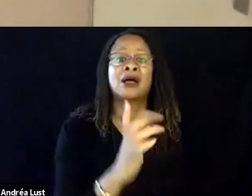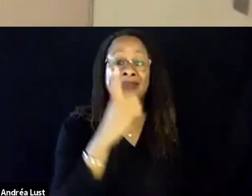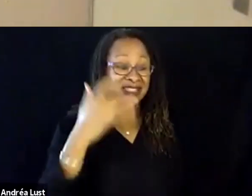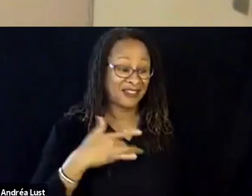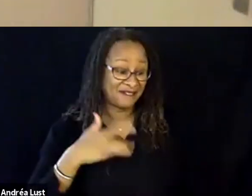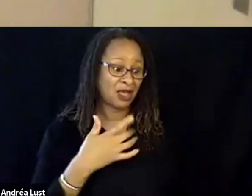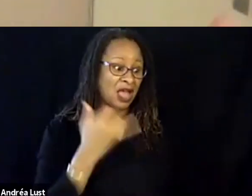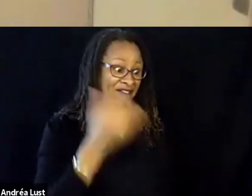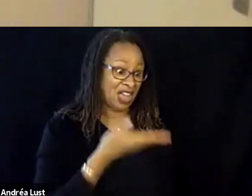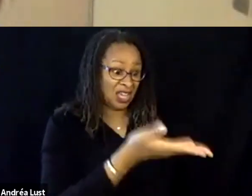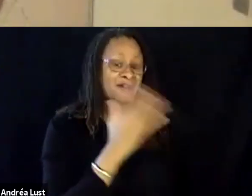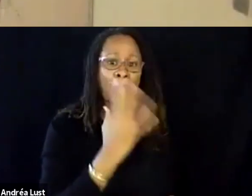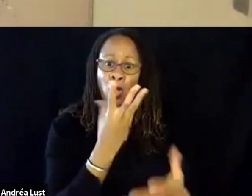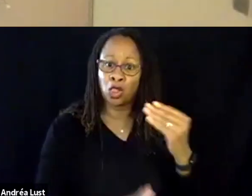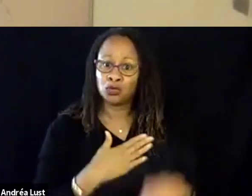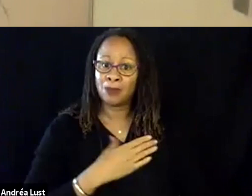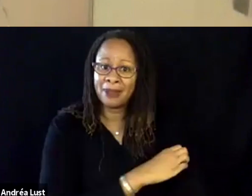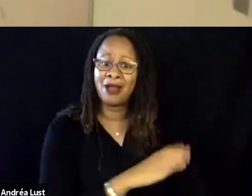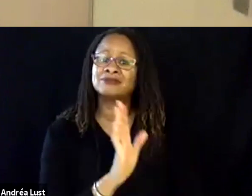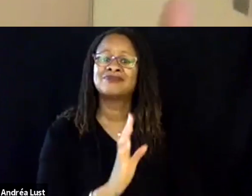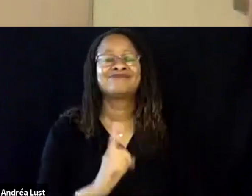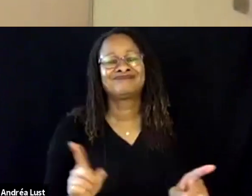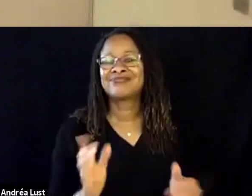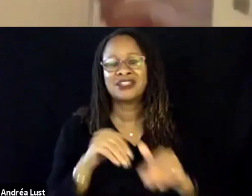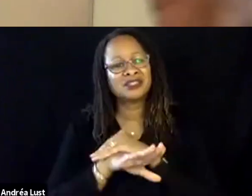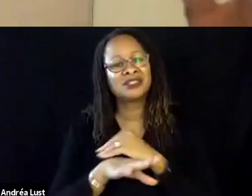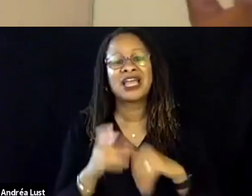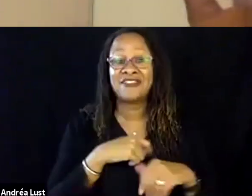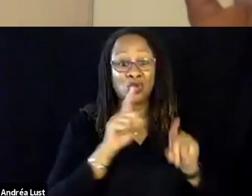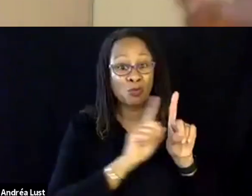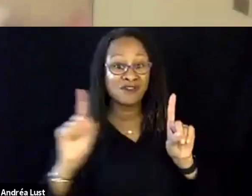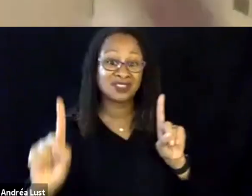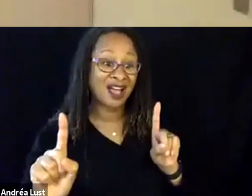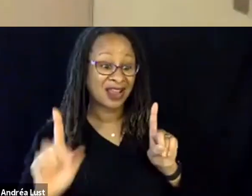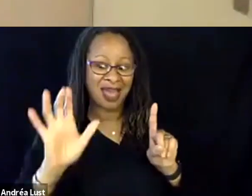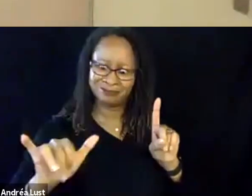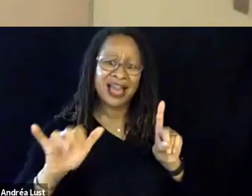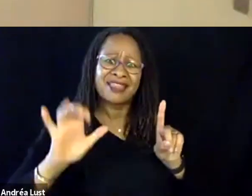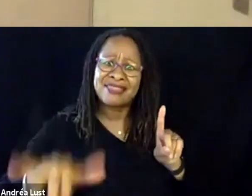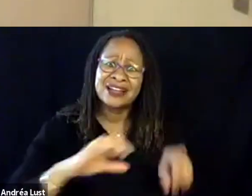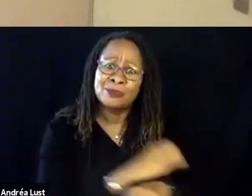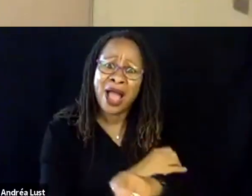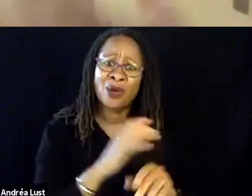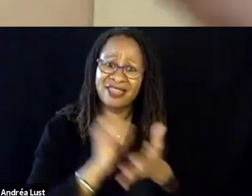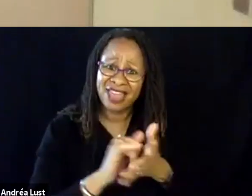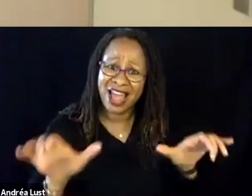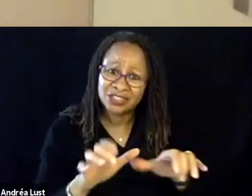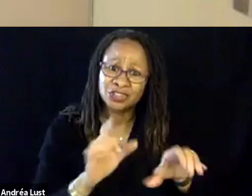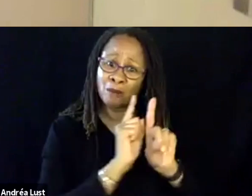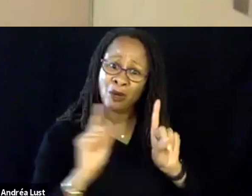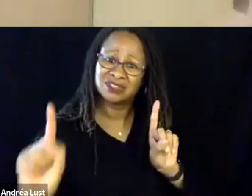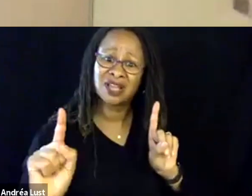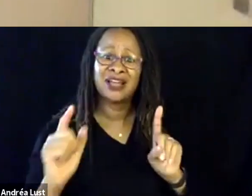no, they'd have to step aside to get it. They already, to me, if you step aside, that is power. You say, there's a lot of white